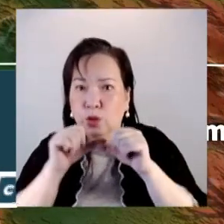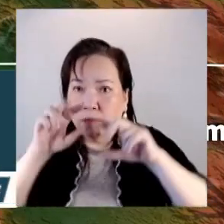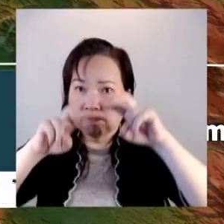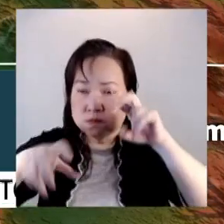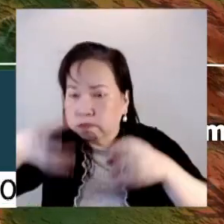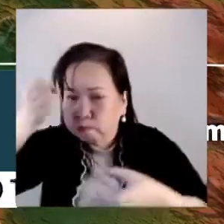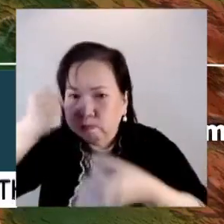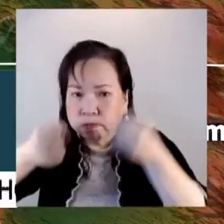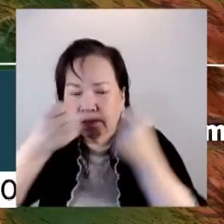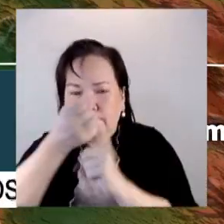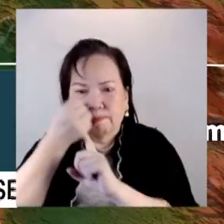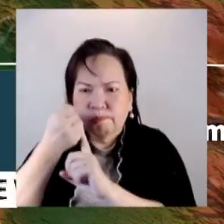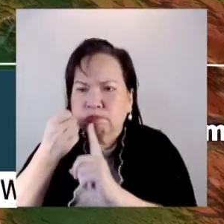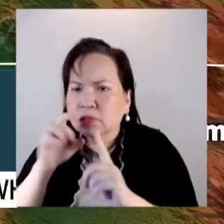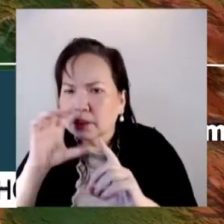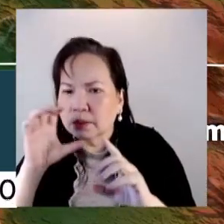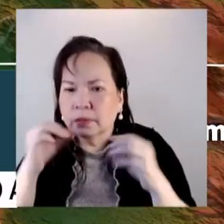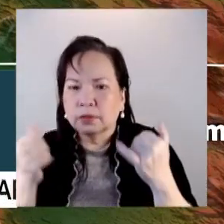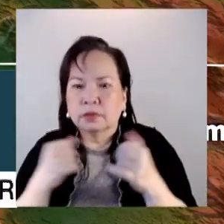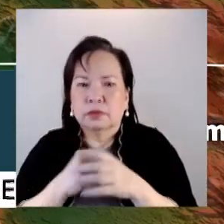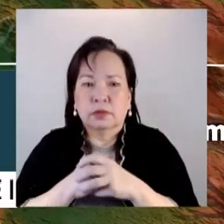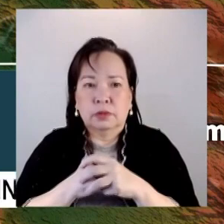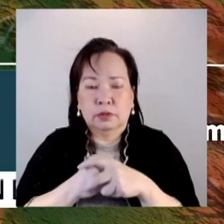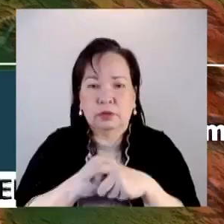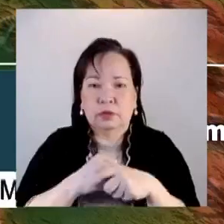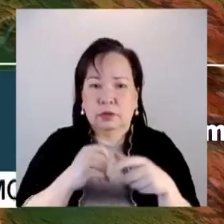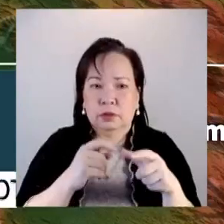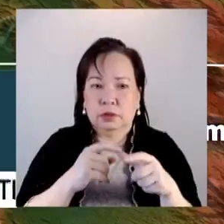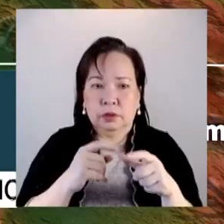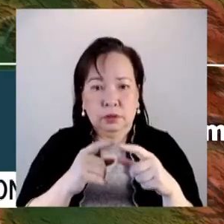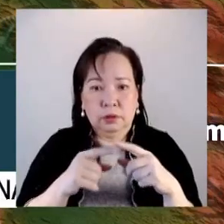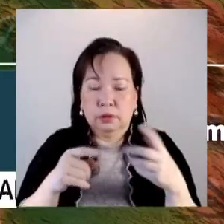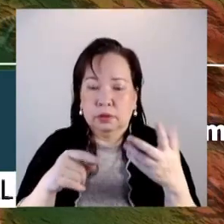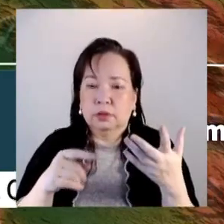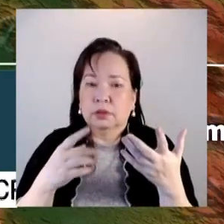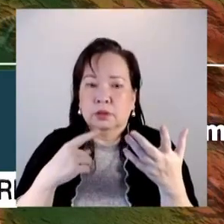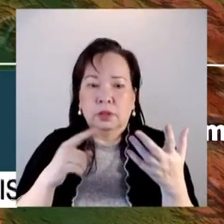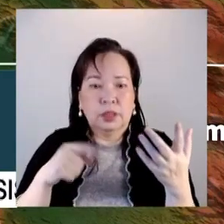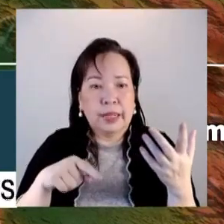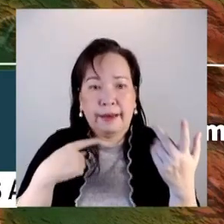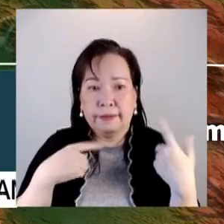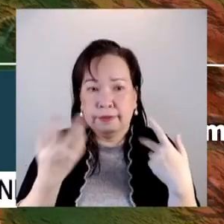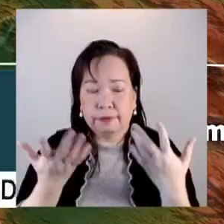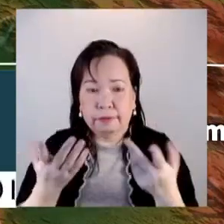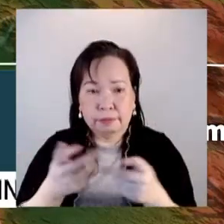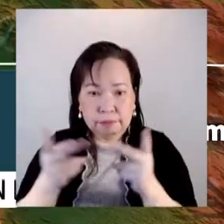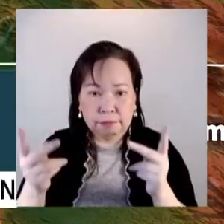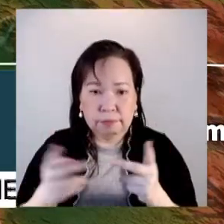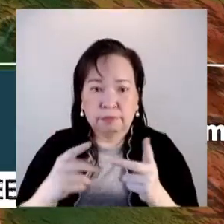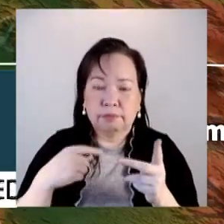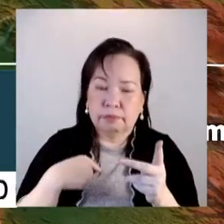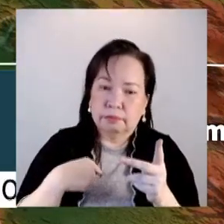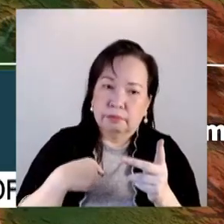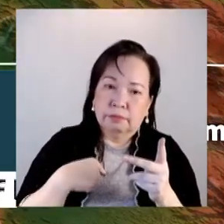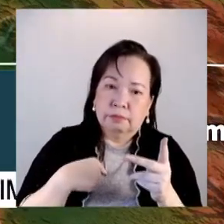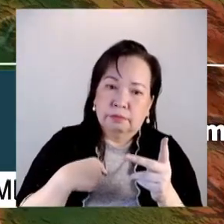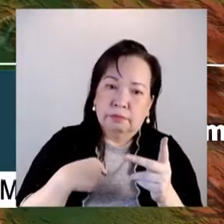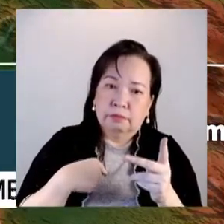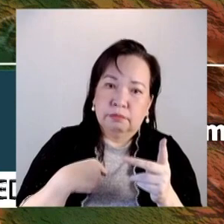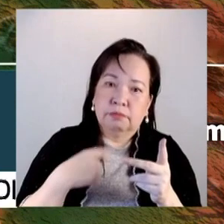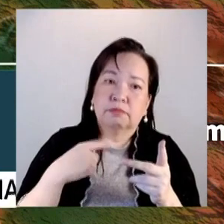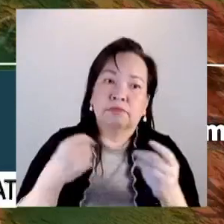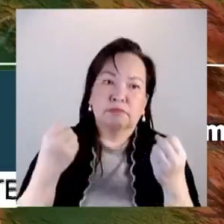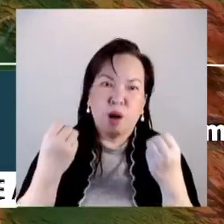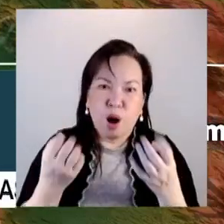Authorities have yet to confirm as to the exact number of families that are present in said area. But Sinarimbo said there are a lot of